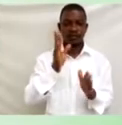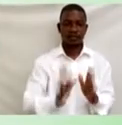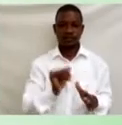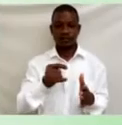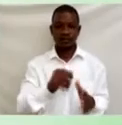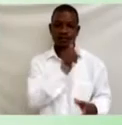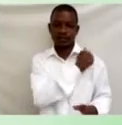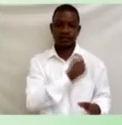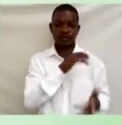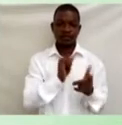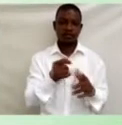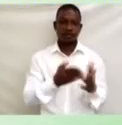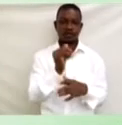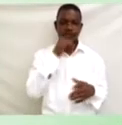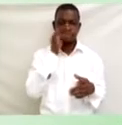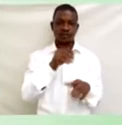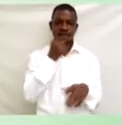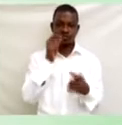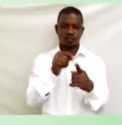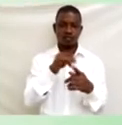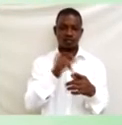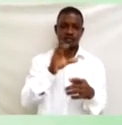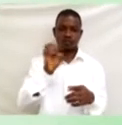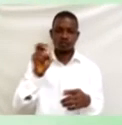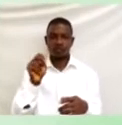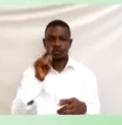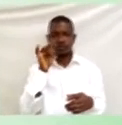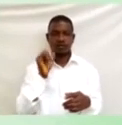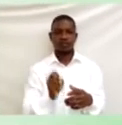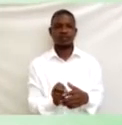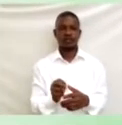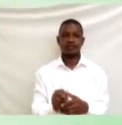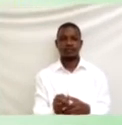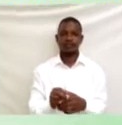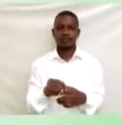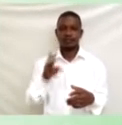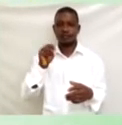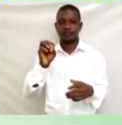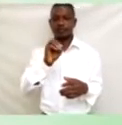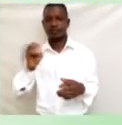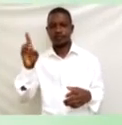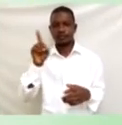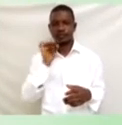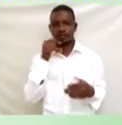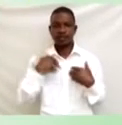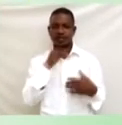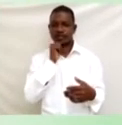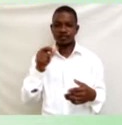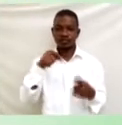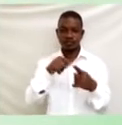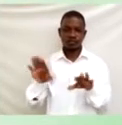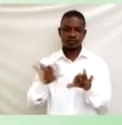that indicates the writer's attitude towards his word contents.